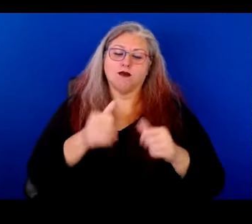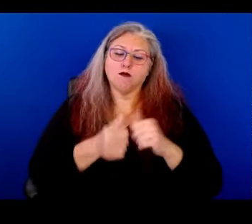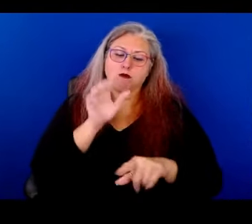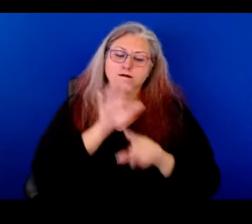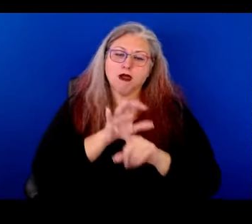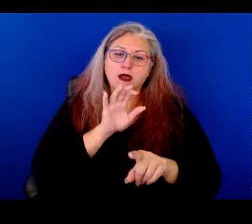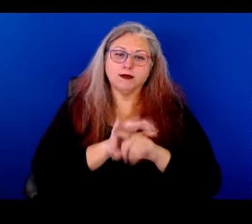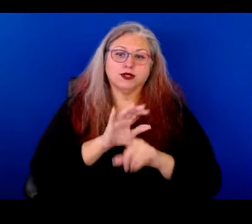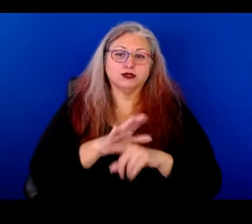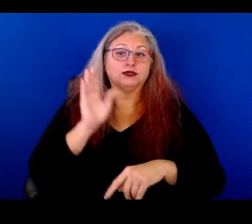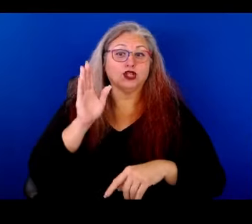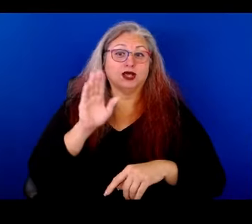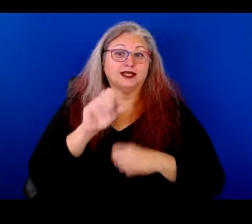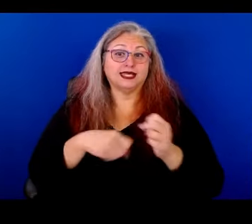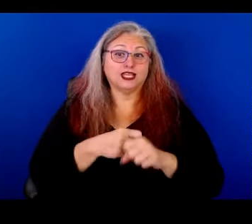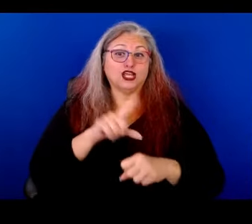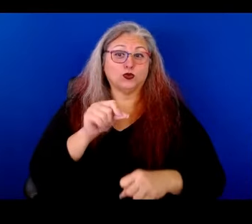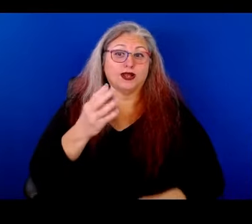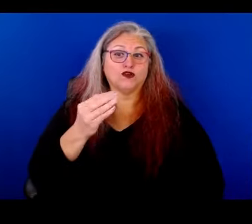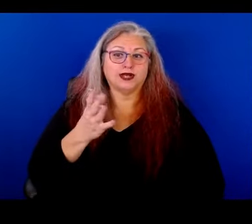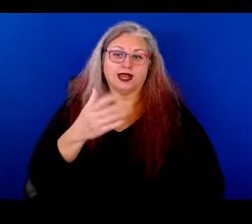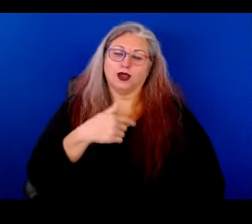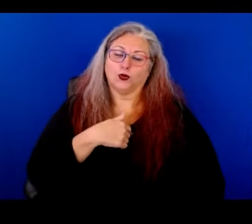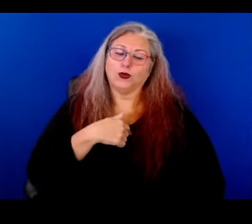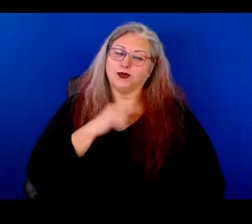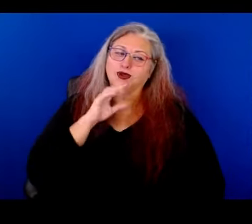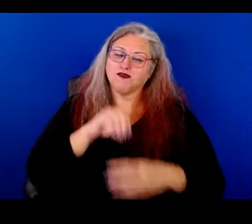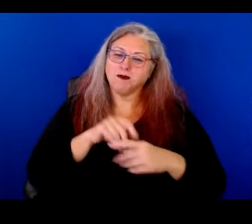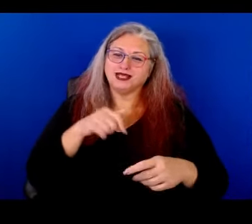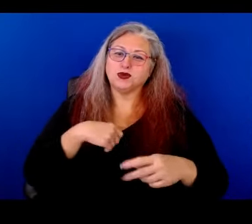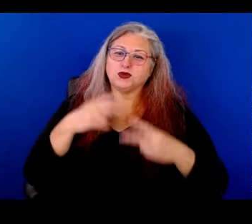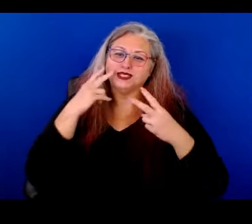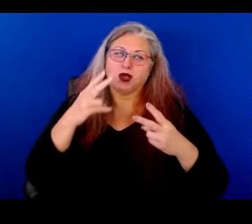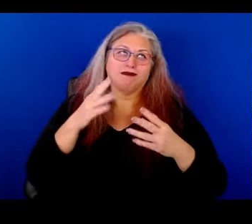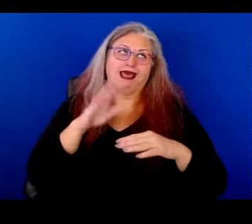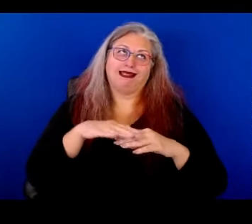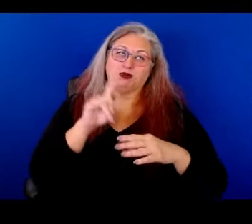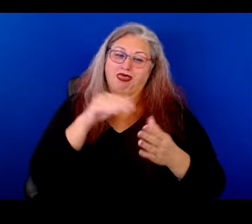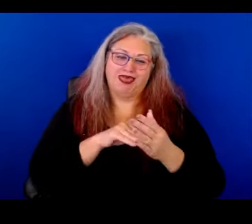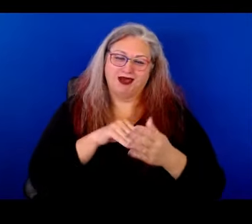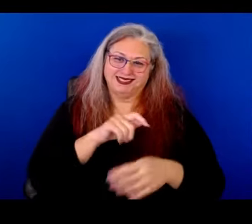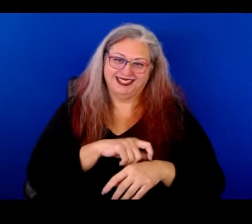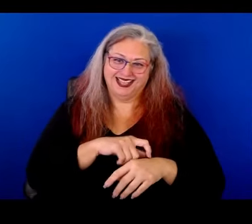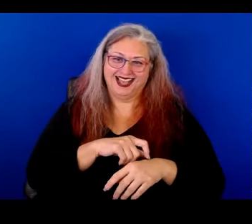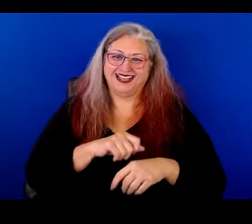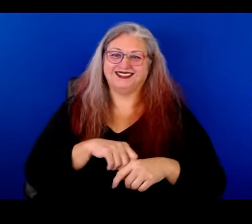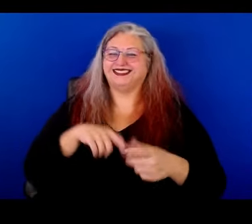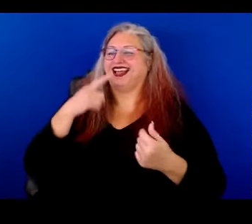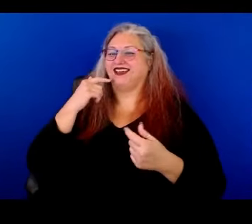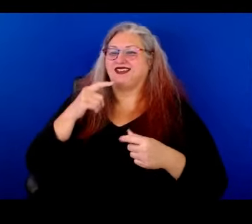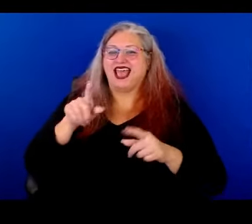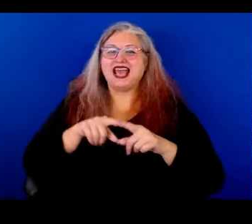most popular talks of 2014. And we had a lot to do with that because we saw it at least 1,000 times. As a